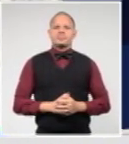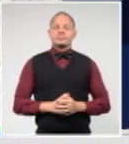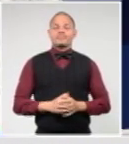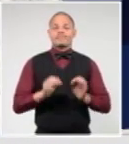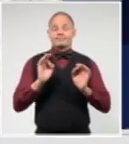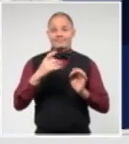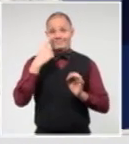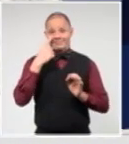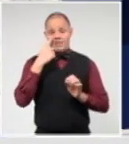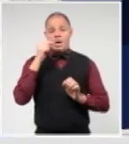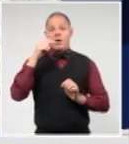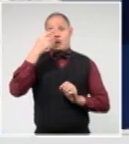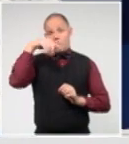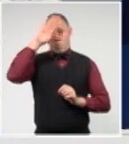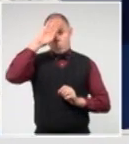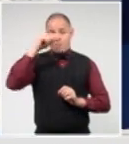virus.